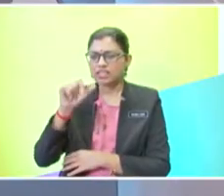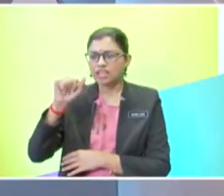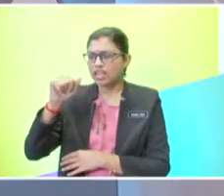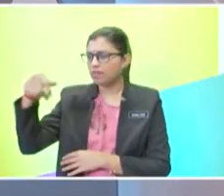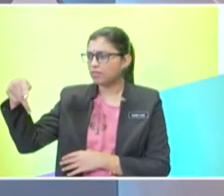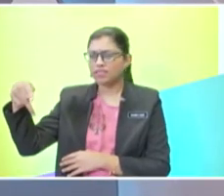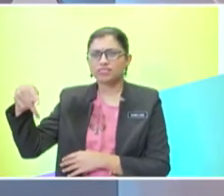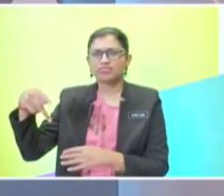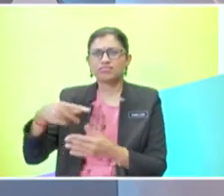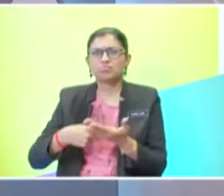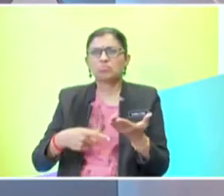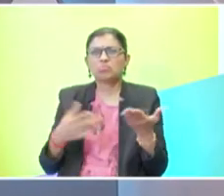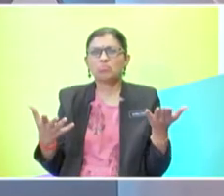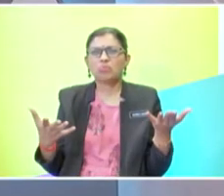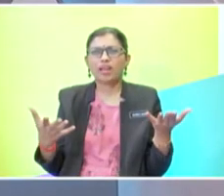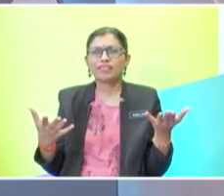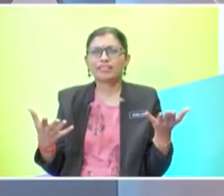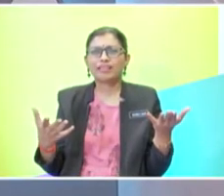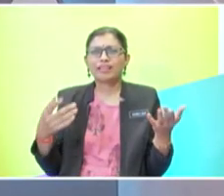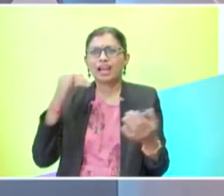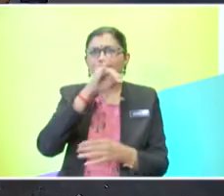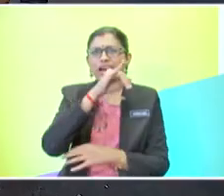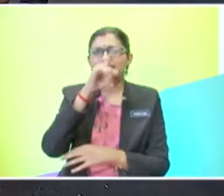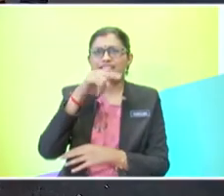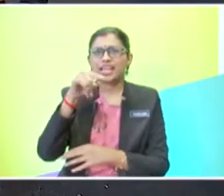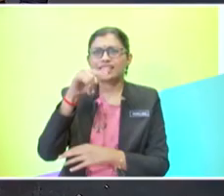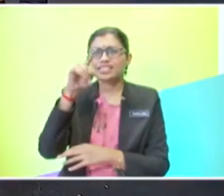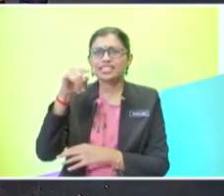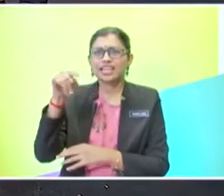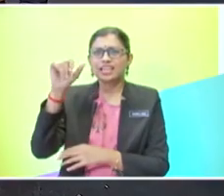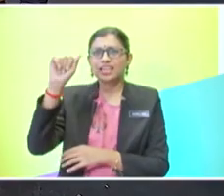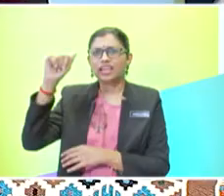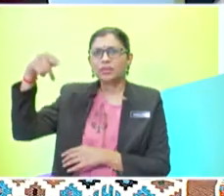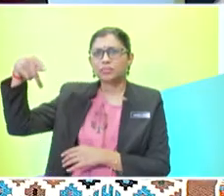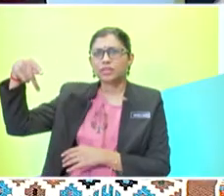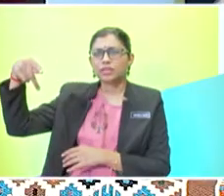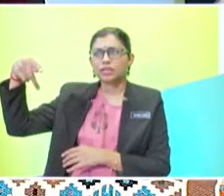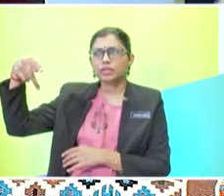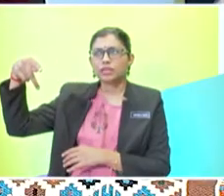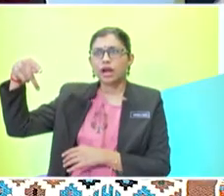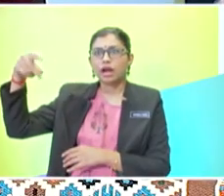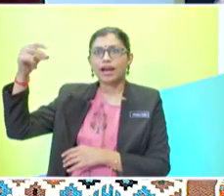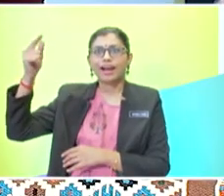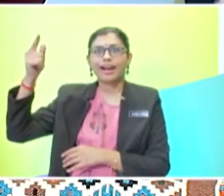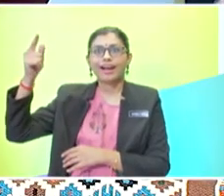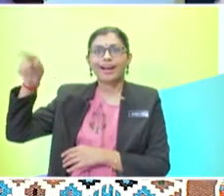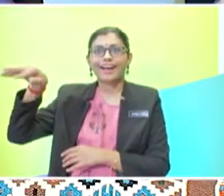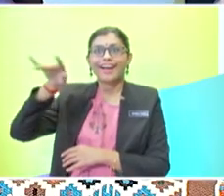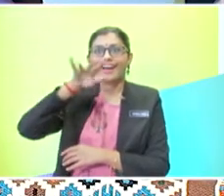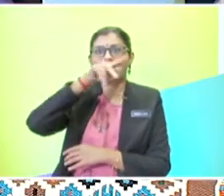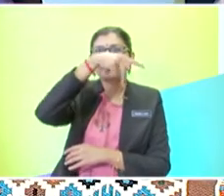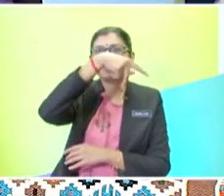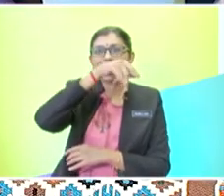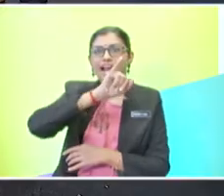I-Z-Z-A-P, but it doesn't make any sense to me. I-Z-Z-A-P. Oh, I think it's spelled... Oh, it spells